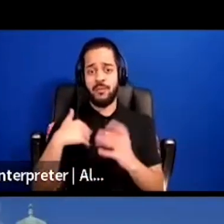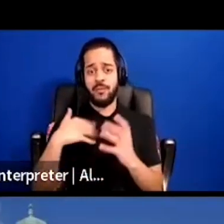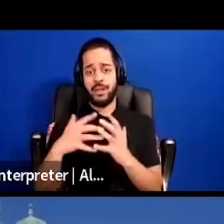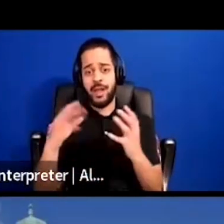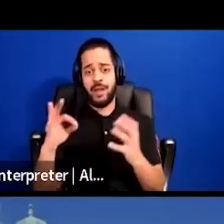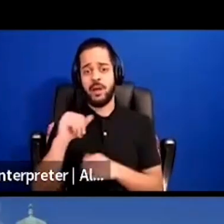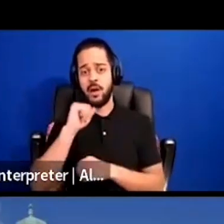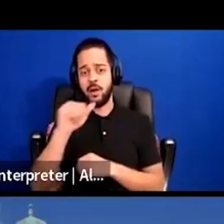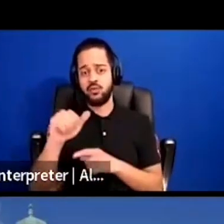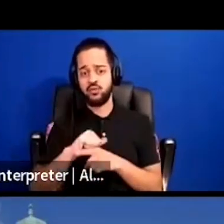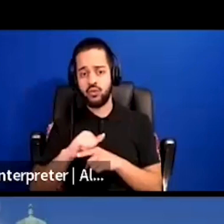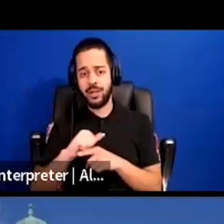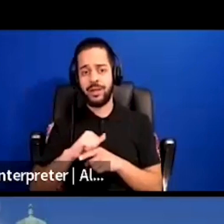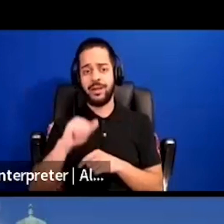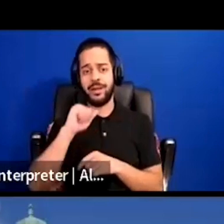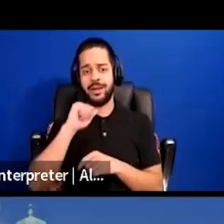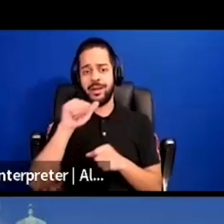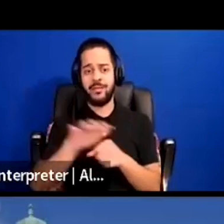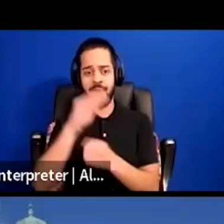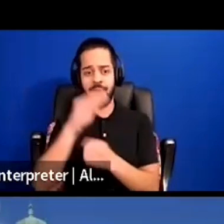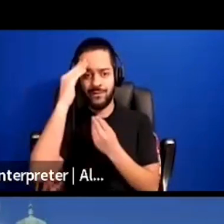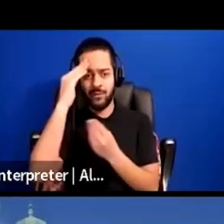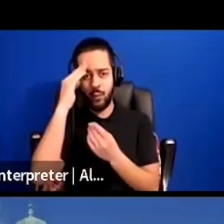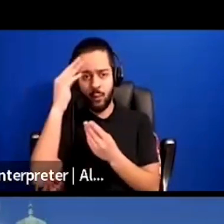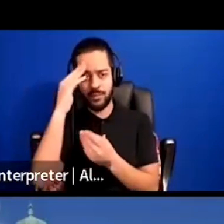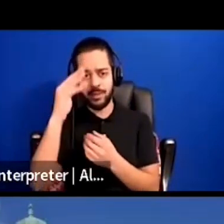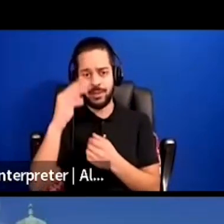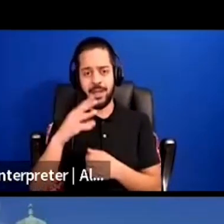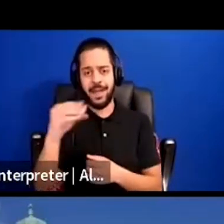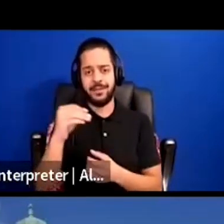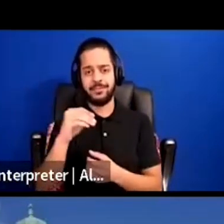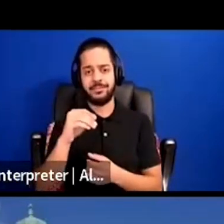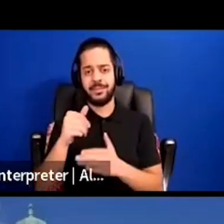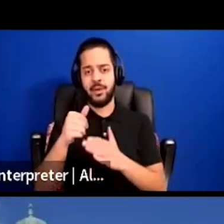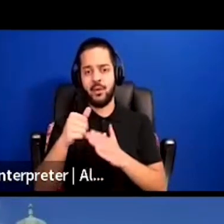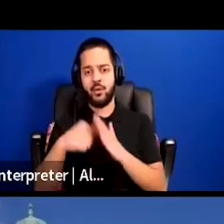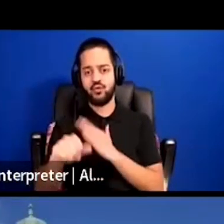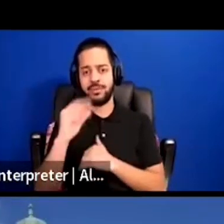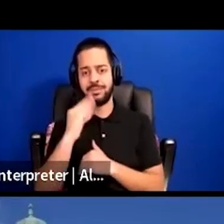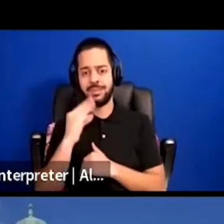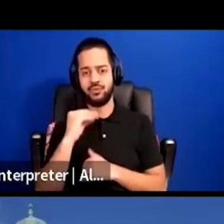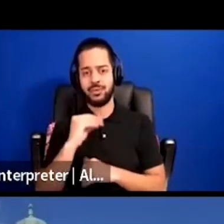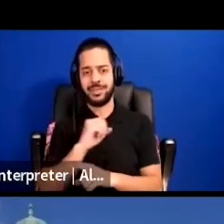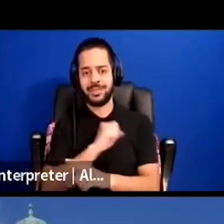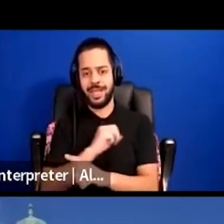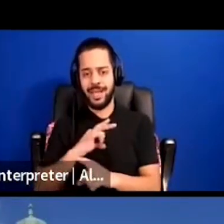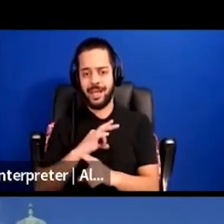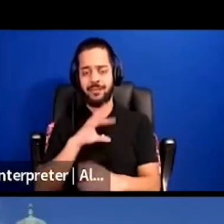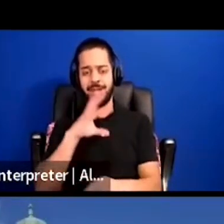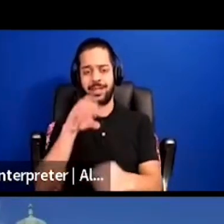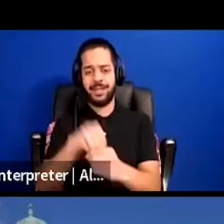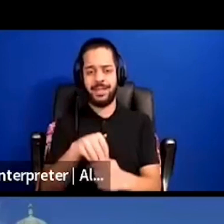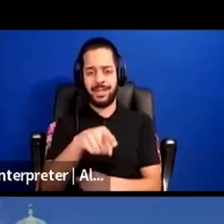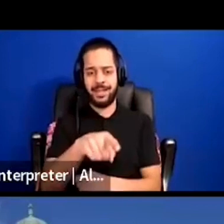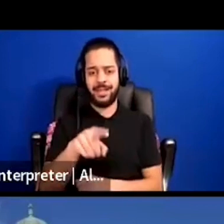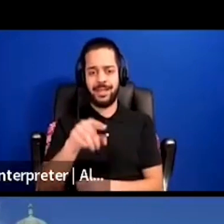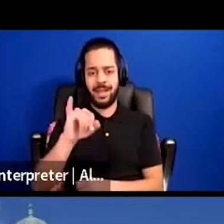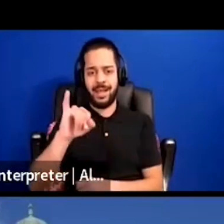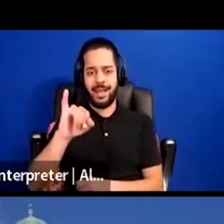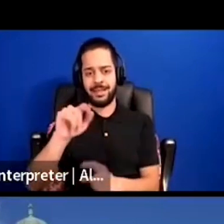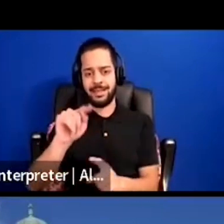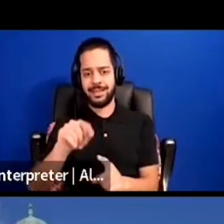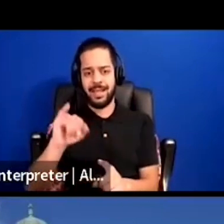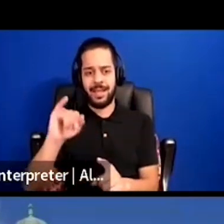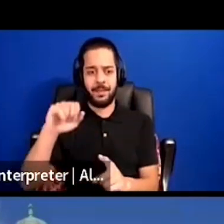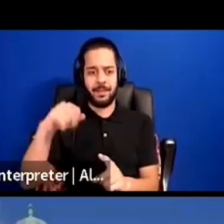untrained, uninformed, and substantially inexperienced people in IEP team meetings. And you think that part of it is due